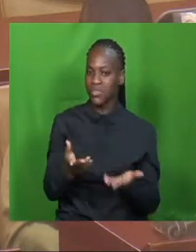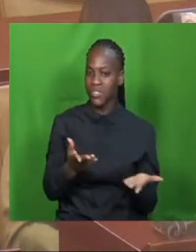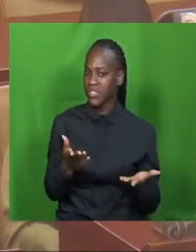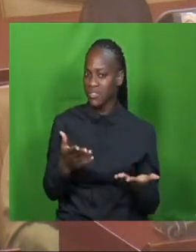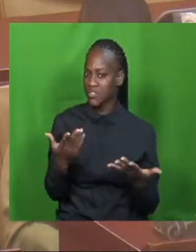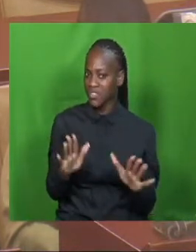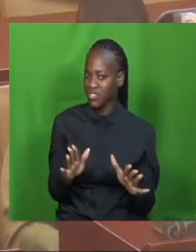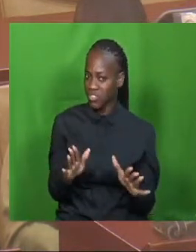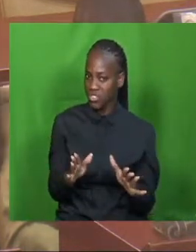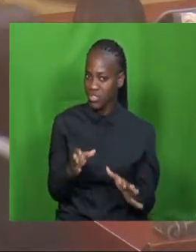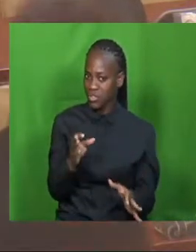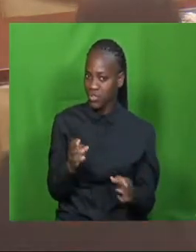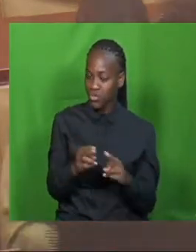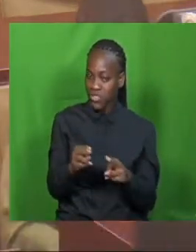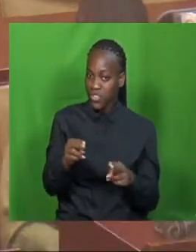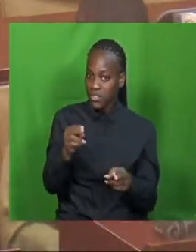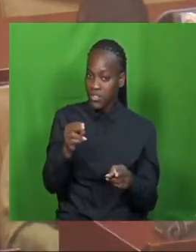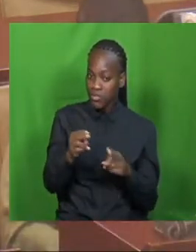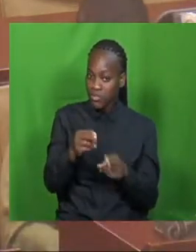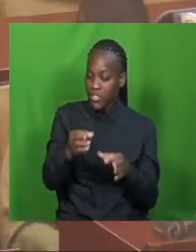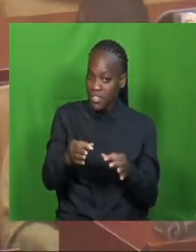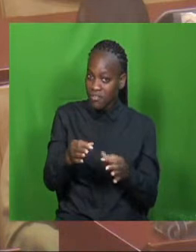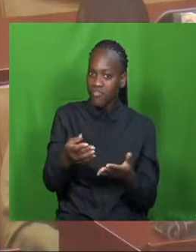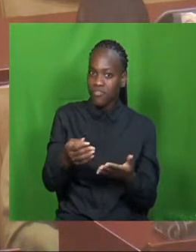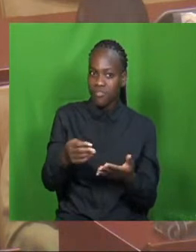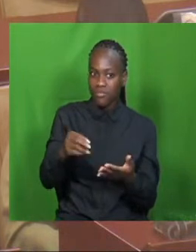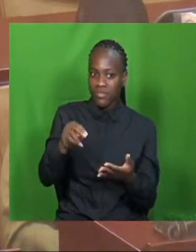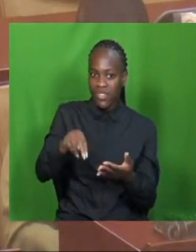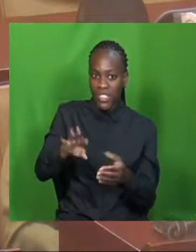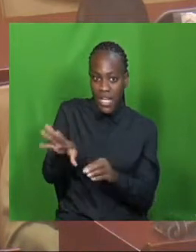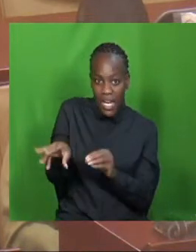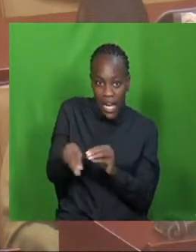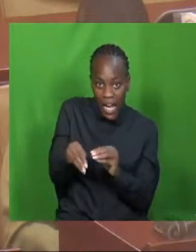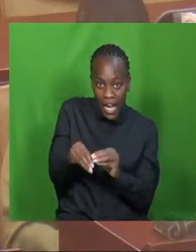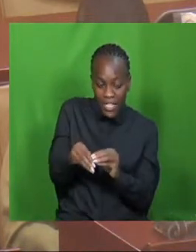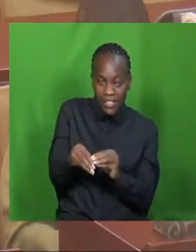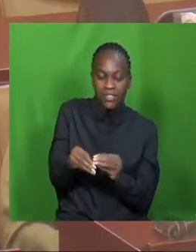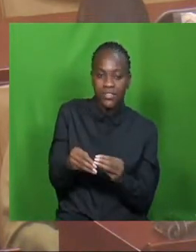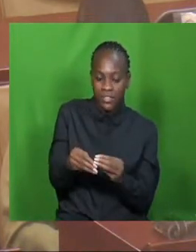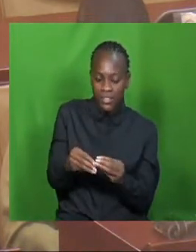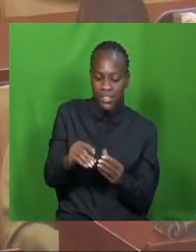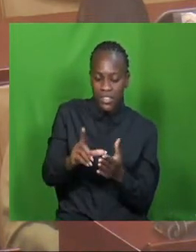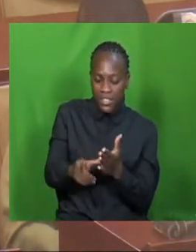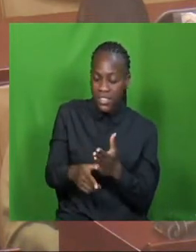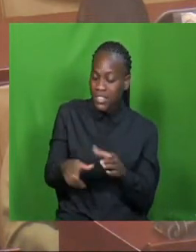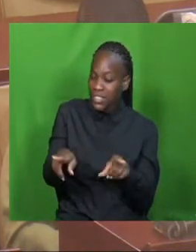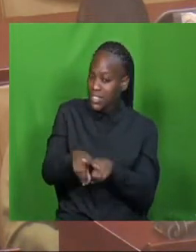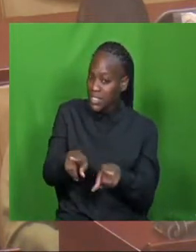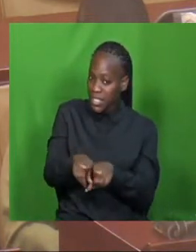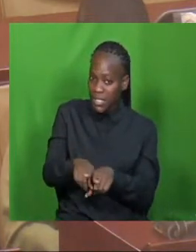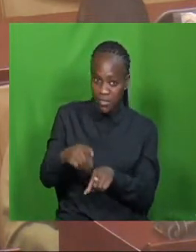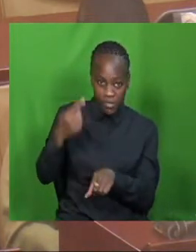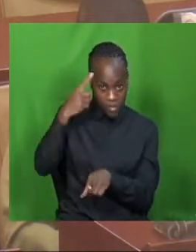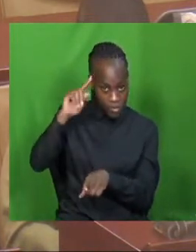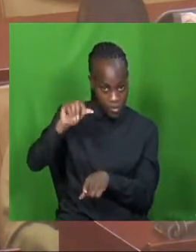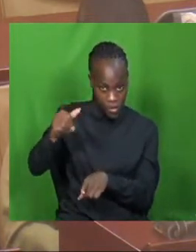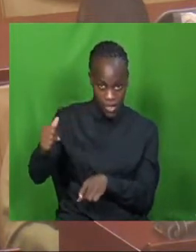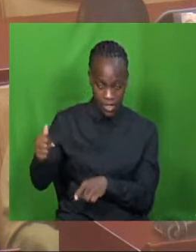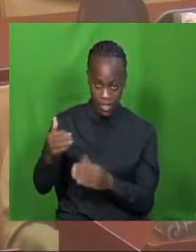can be clarified. And then, Mr. Speaker, I would plead with you to also draw attention to page 23. I